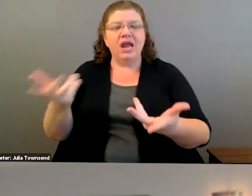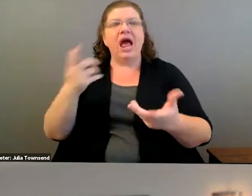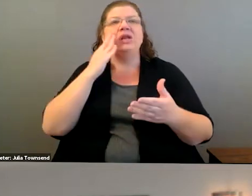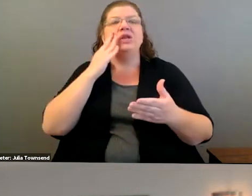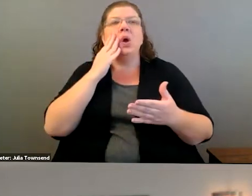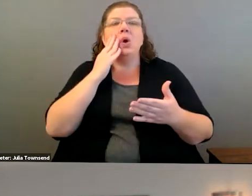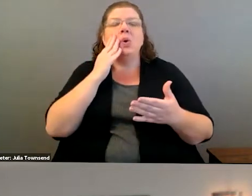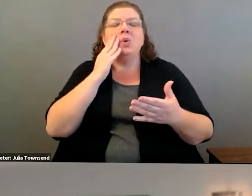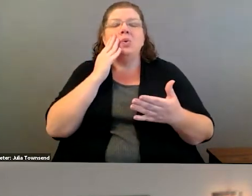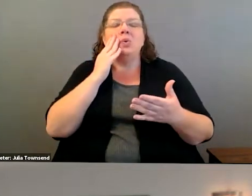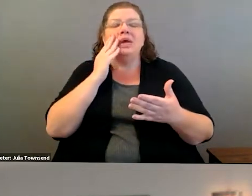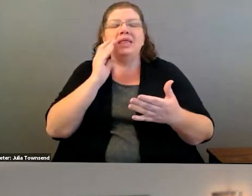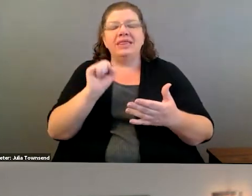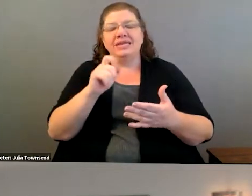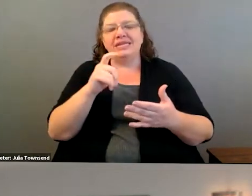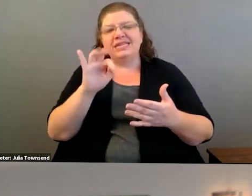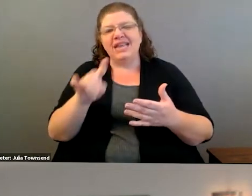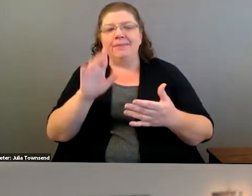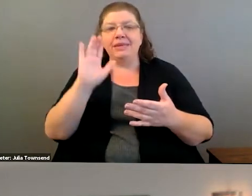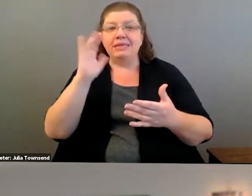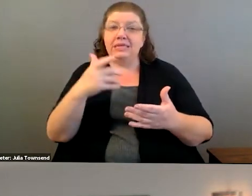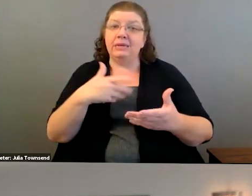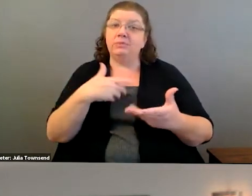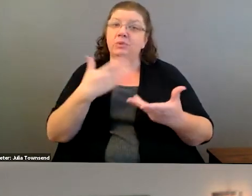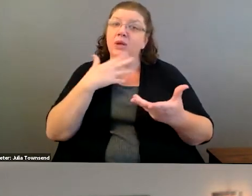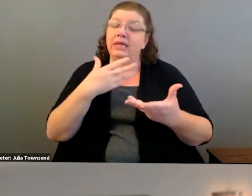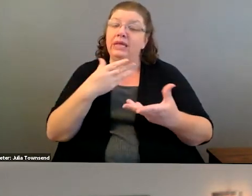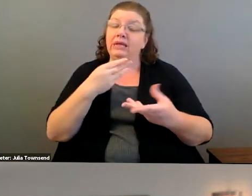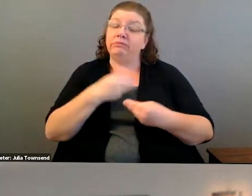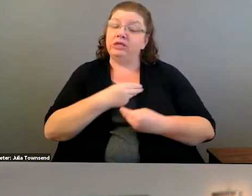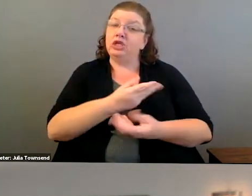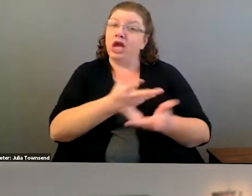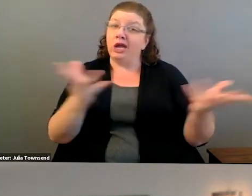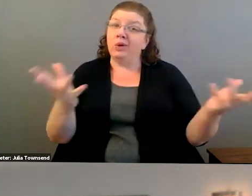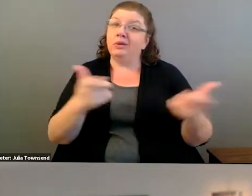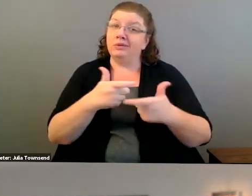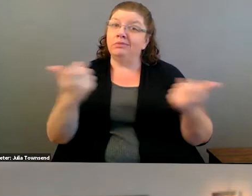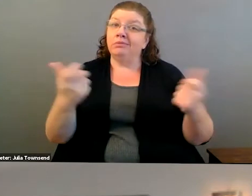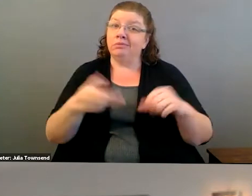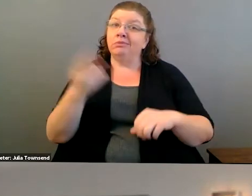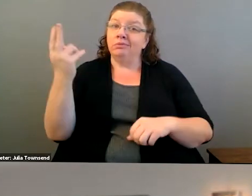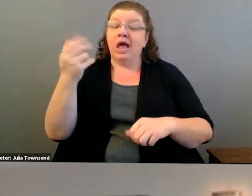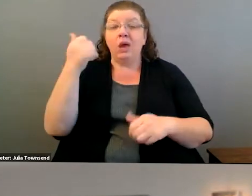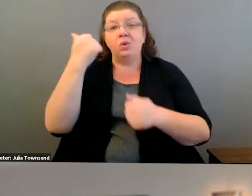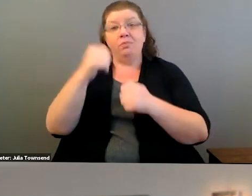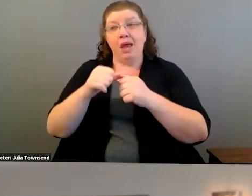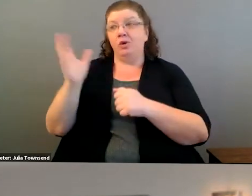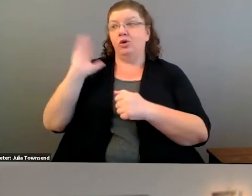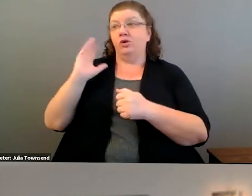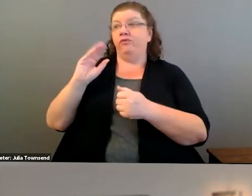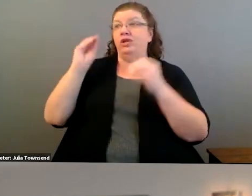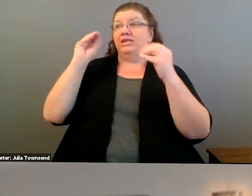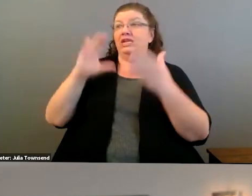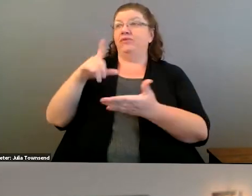these stipends seem a little on the generous side, I remember for the teachers for summer school, we